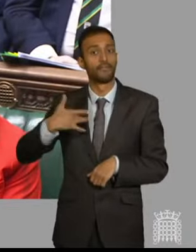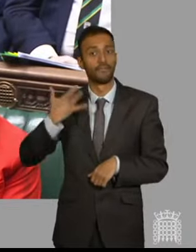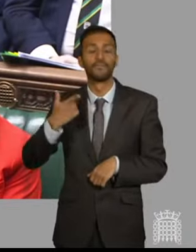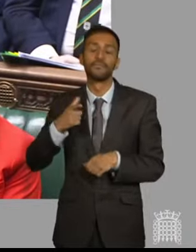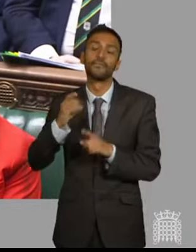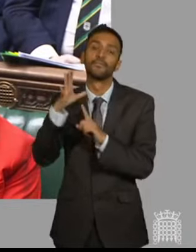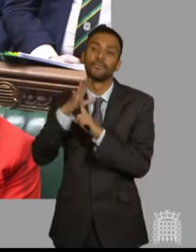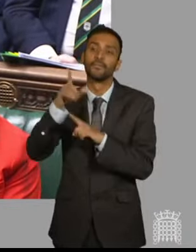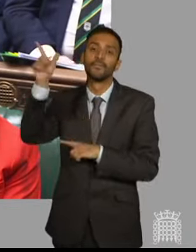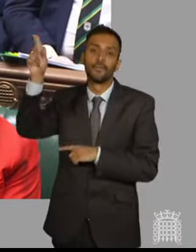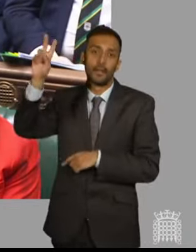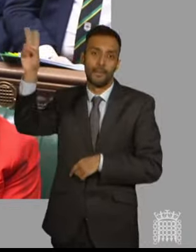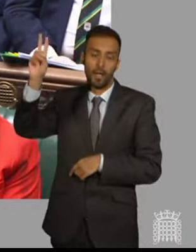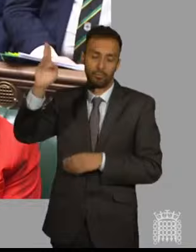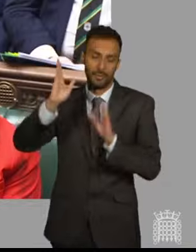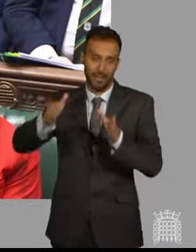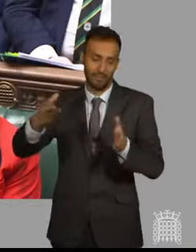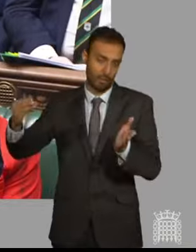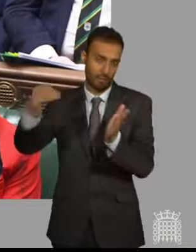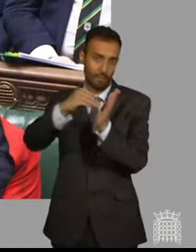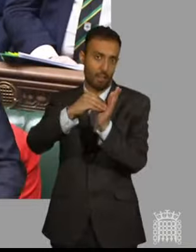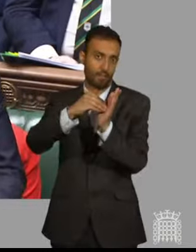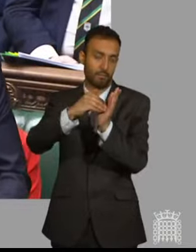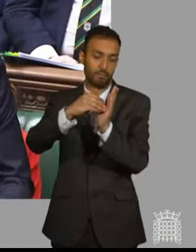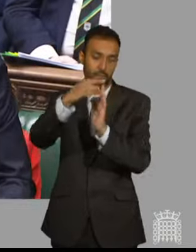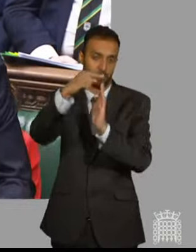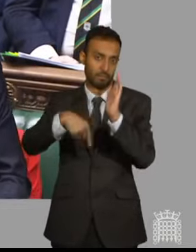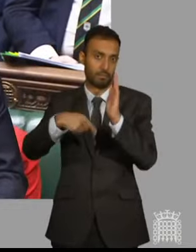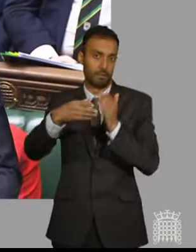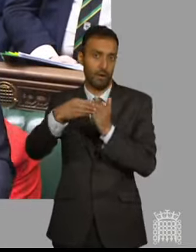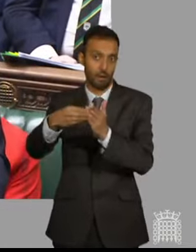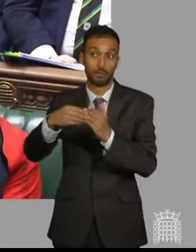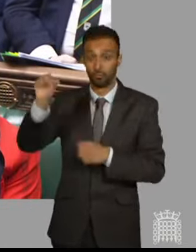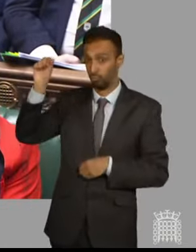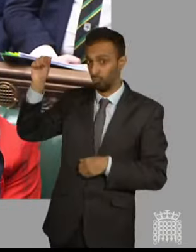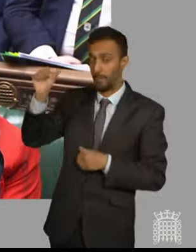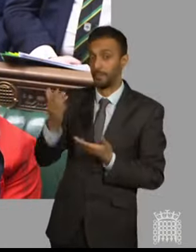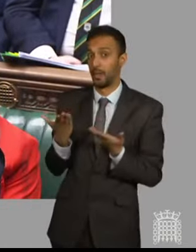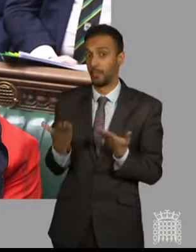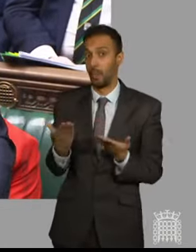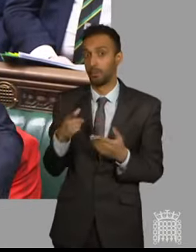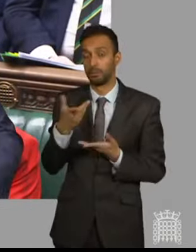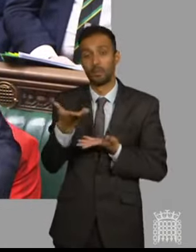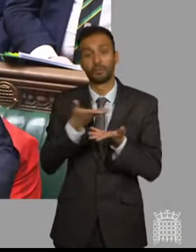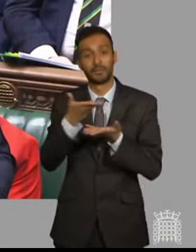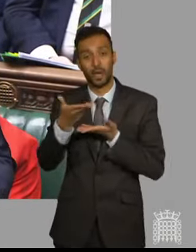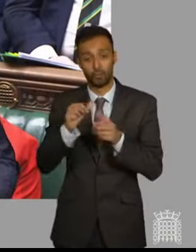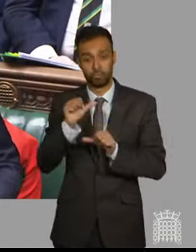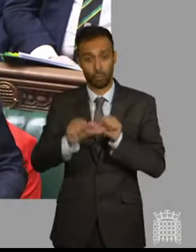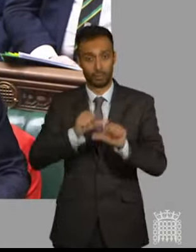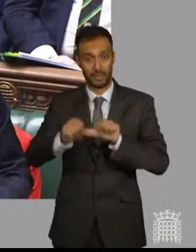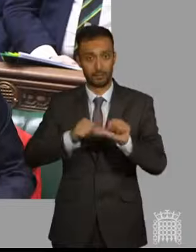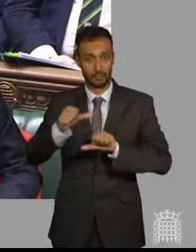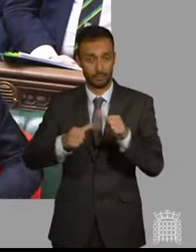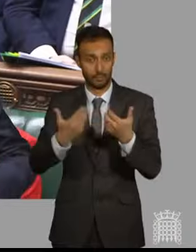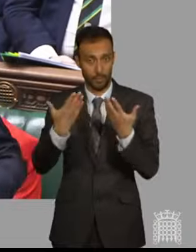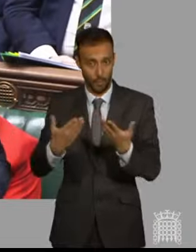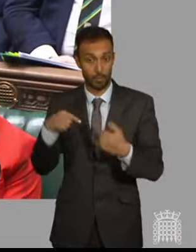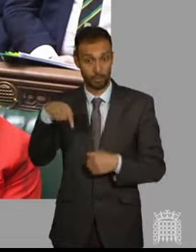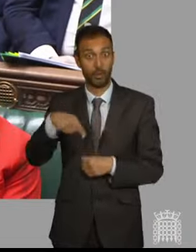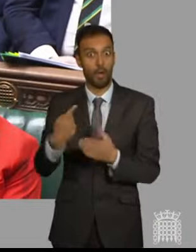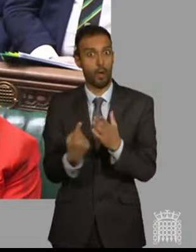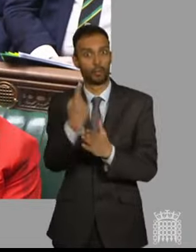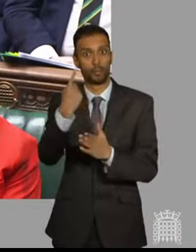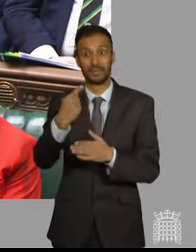say there's a consultation process. That is an opportunity for everyone to engage with this guidance, and she's also right to say, and I agree with her, that